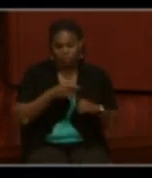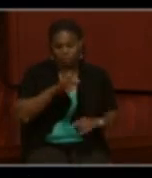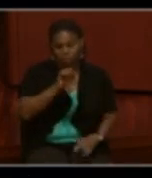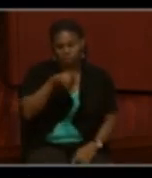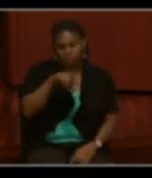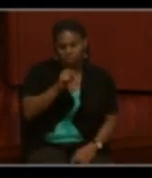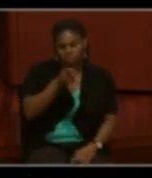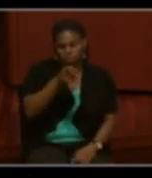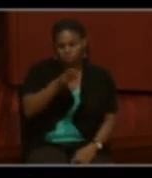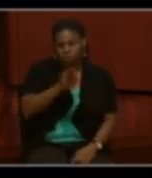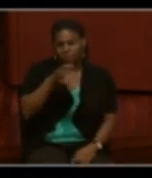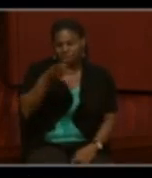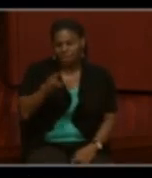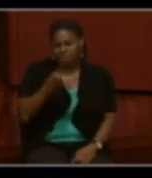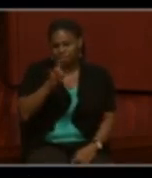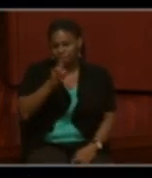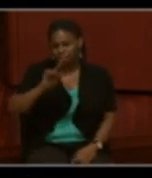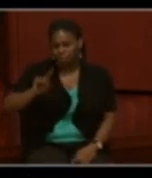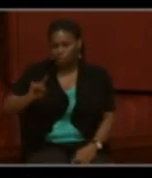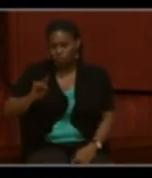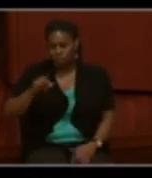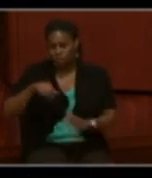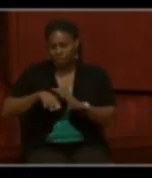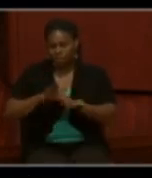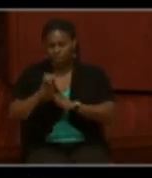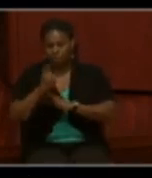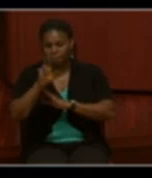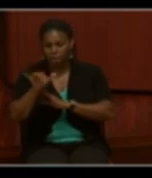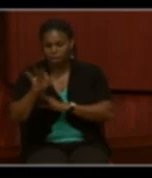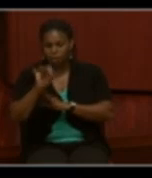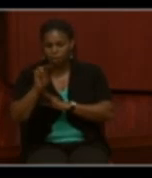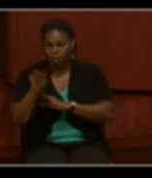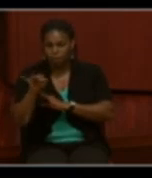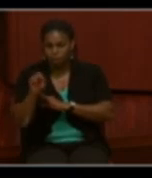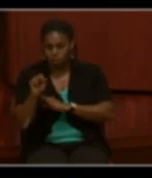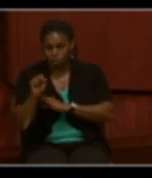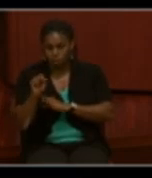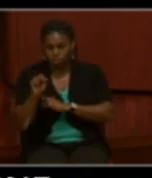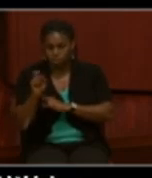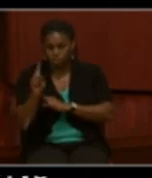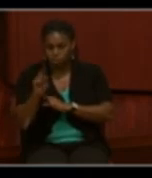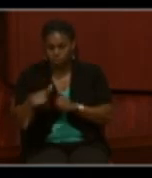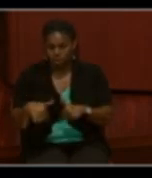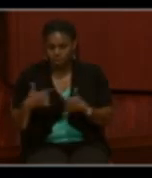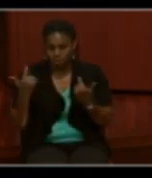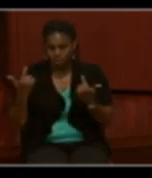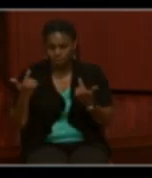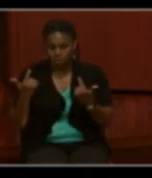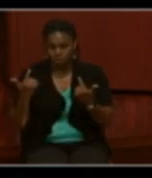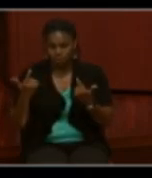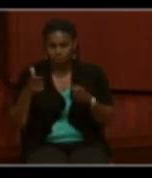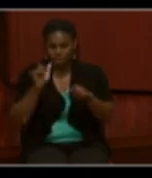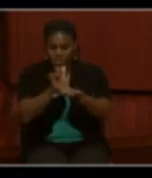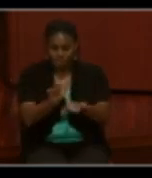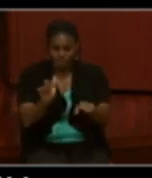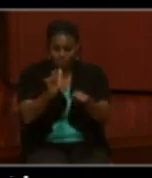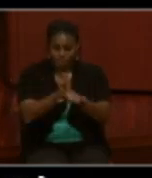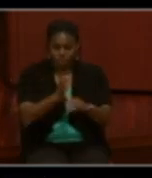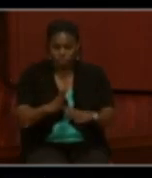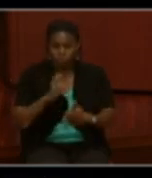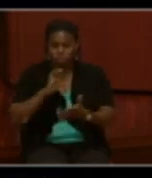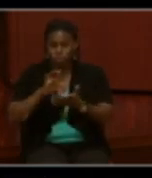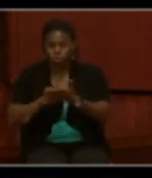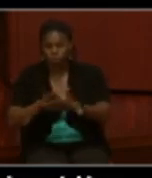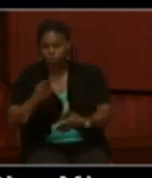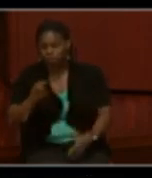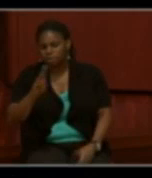September 29, 1871, Berry Farm. Is his place of residence. He's a laborer. His wife's name is